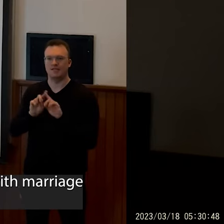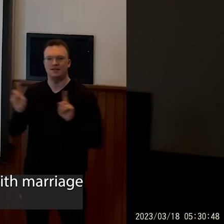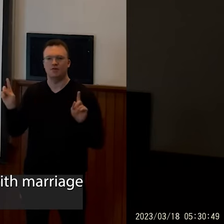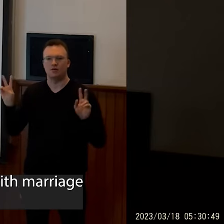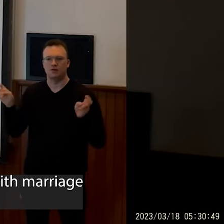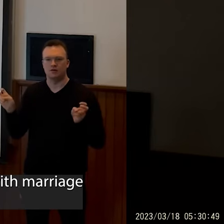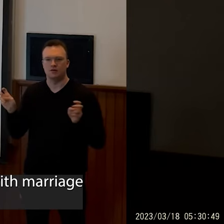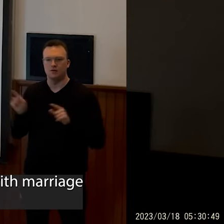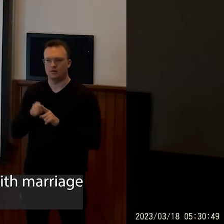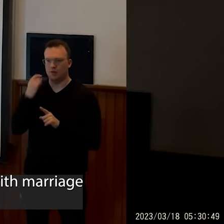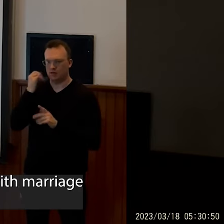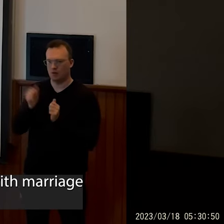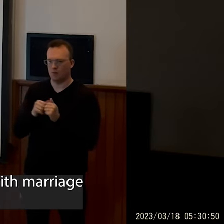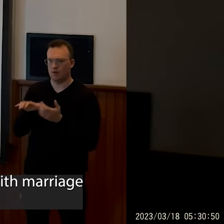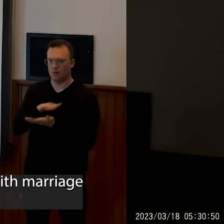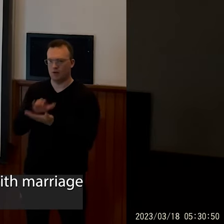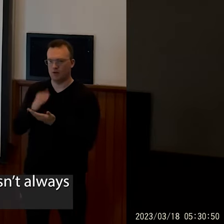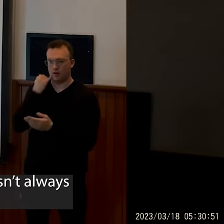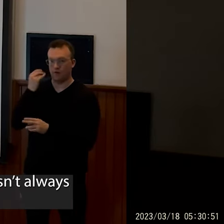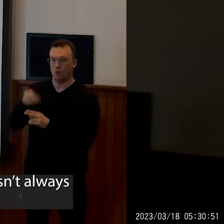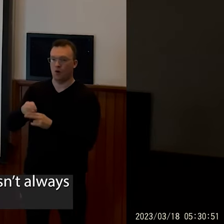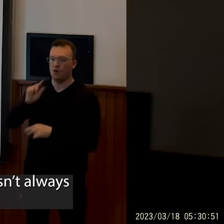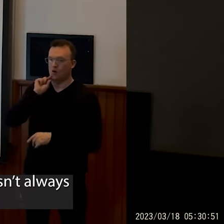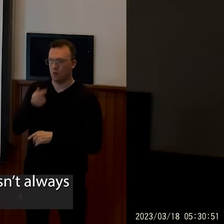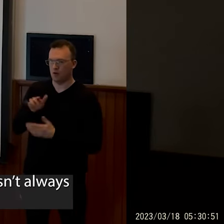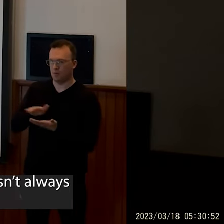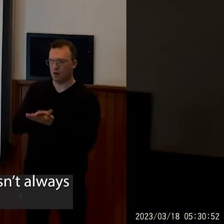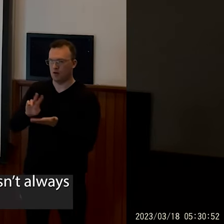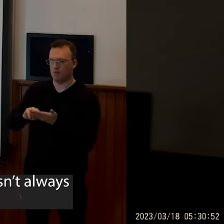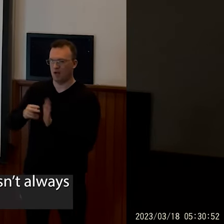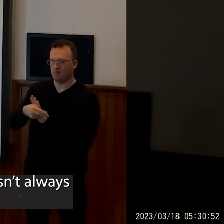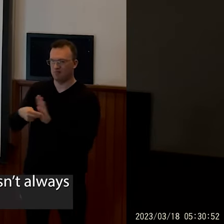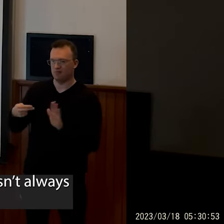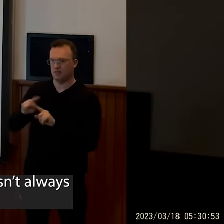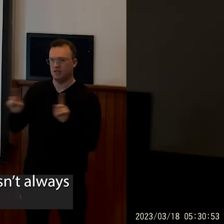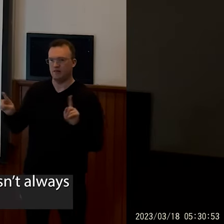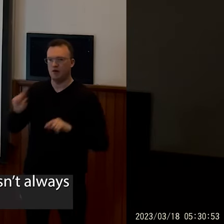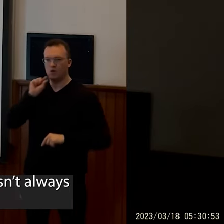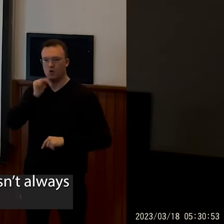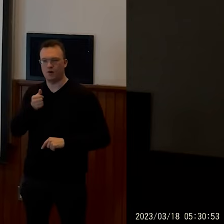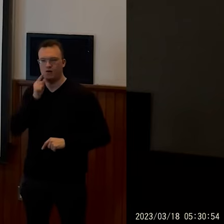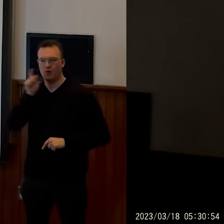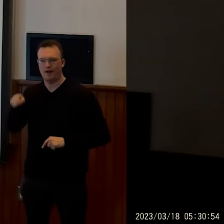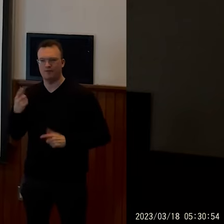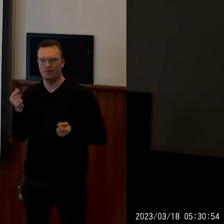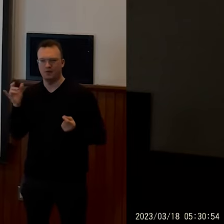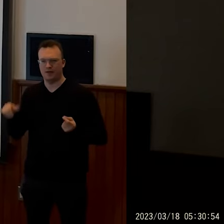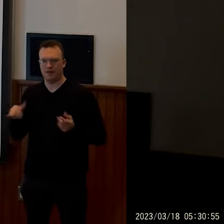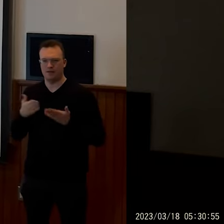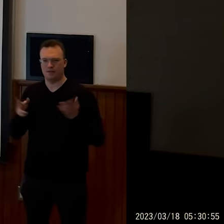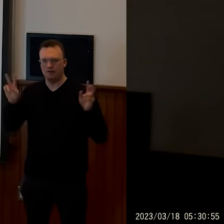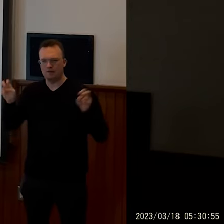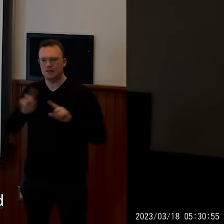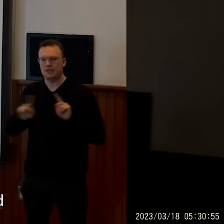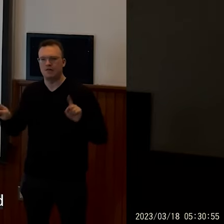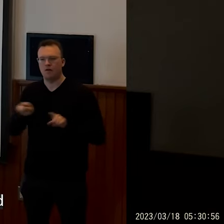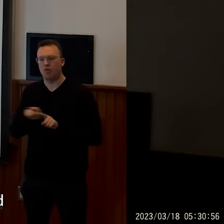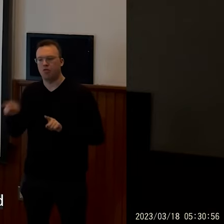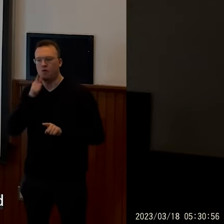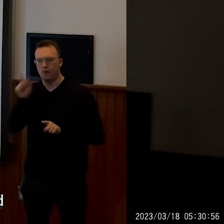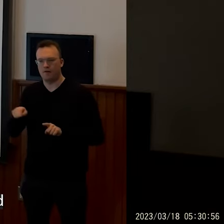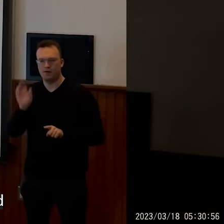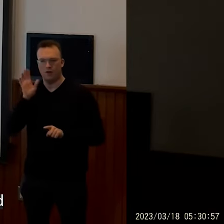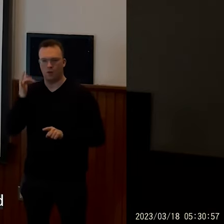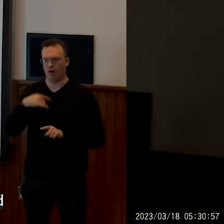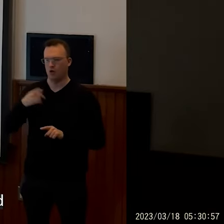with marriage. If you call it queer marriage, you're marketing it as different. Queer doesn't always have to do that thing that is different. That's why I think queer